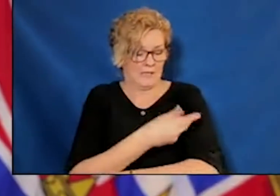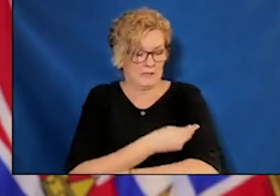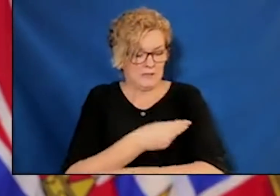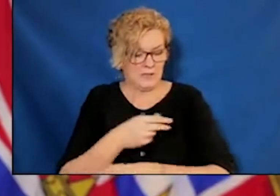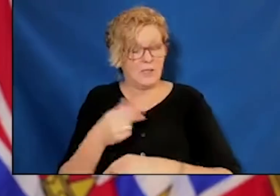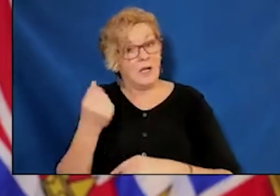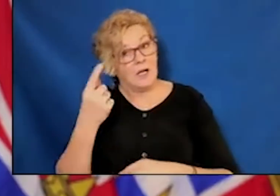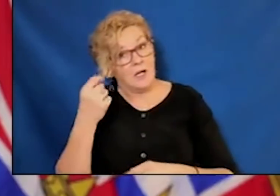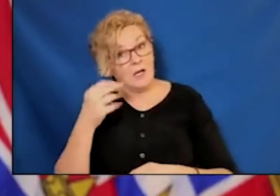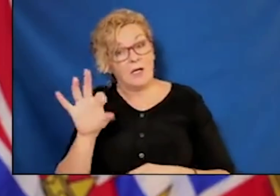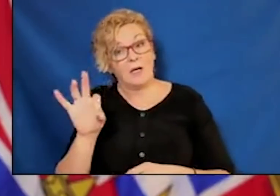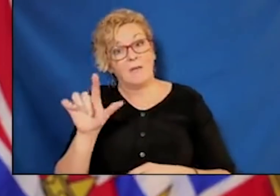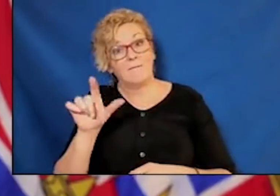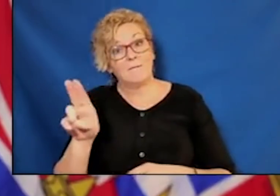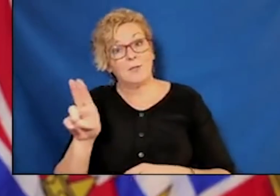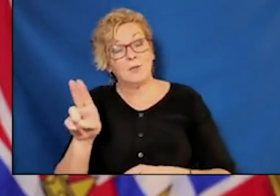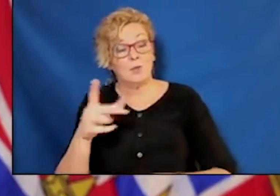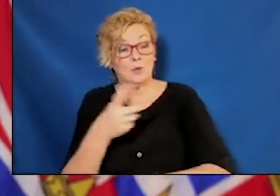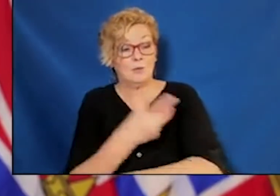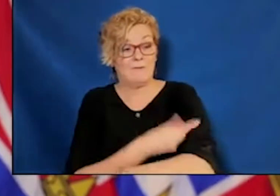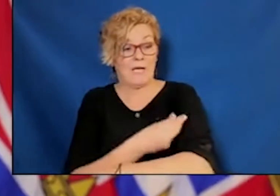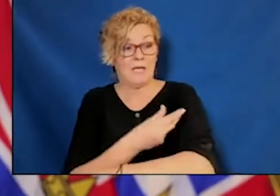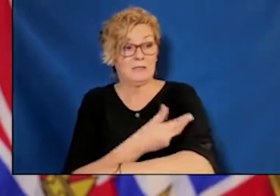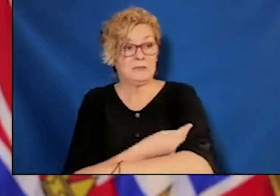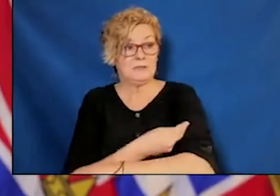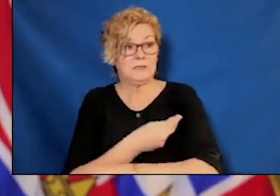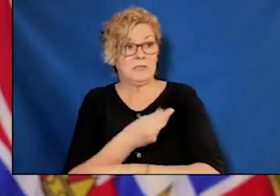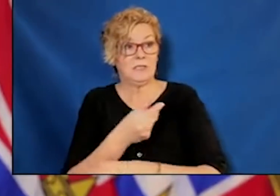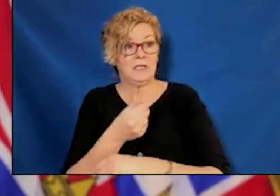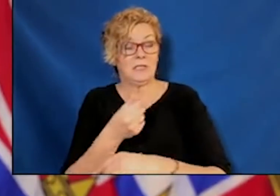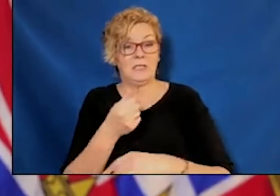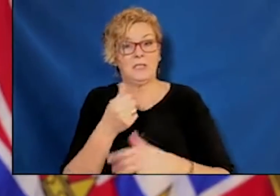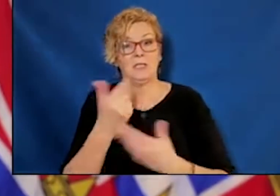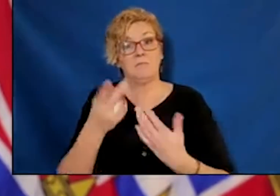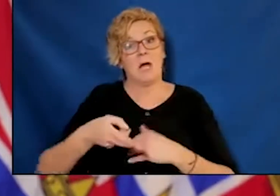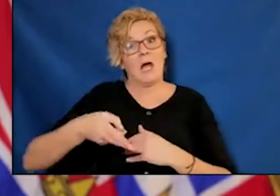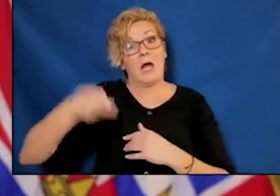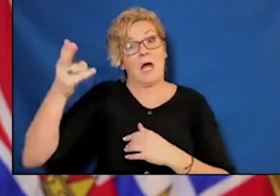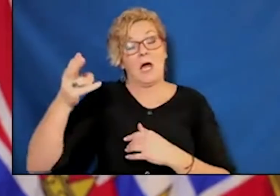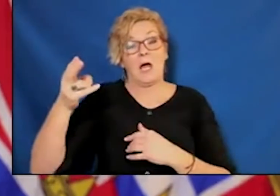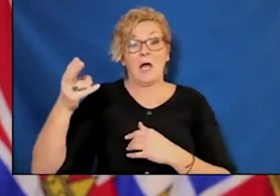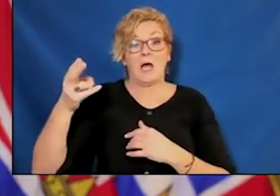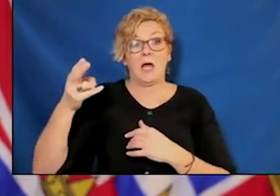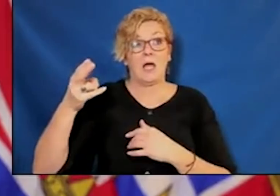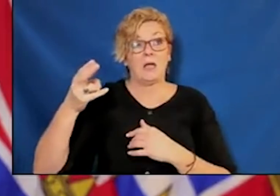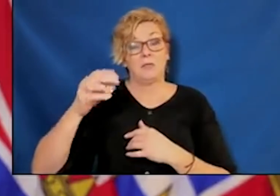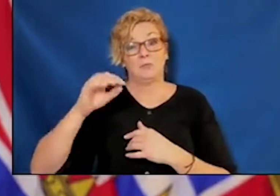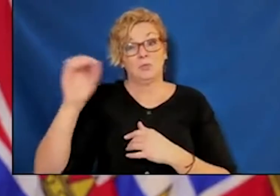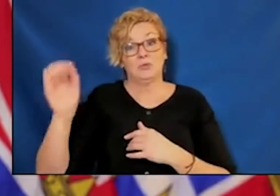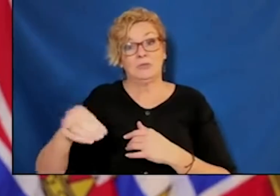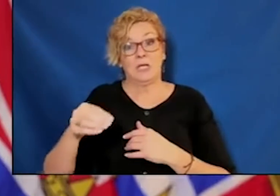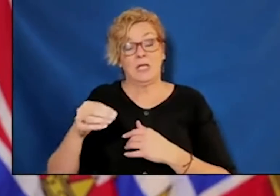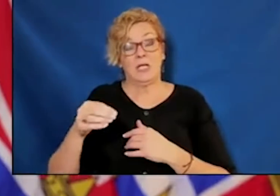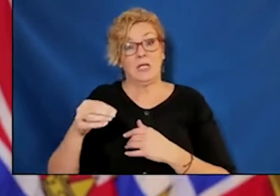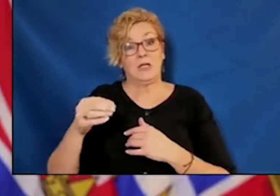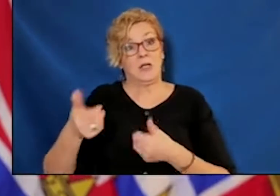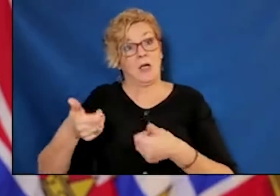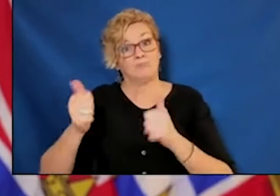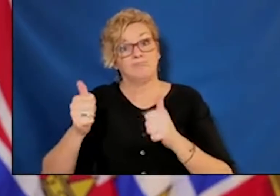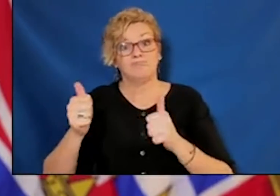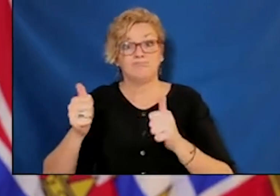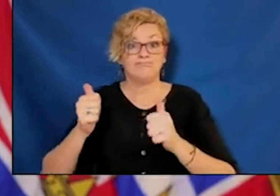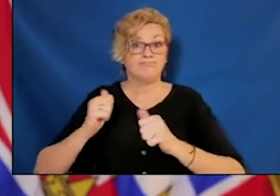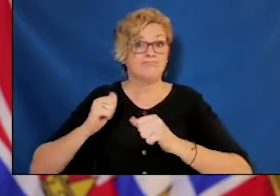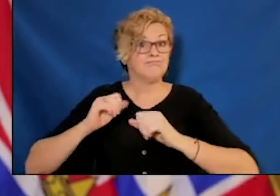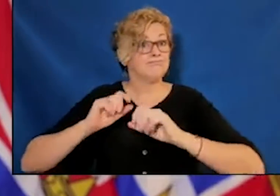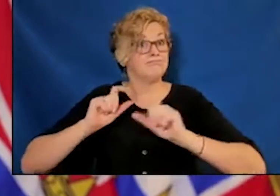as well, particularly in older people and people with compromised immune systems. So really, they are dependent on us not